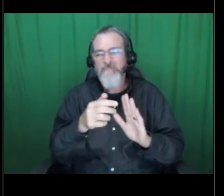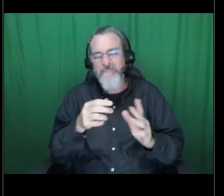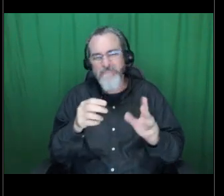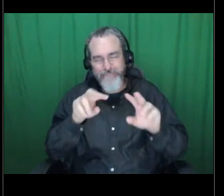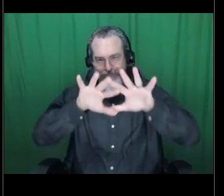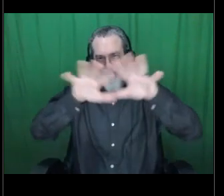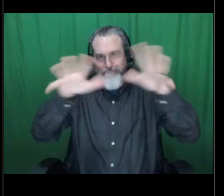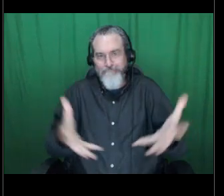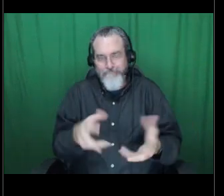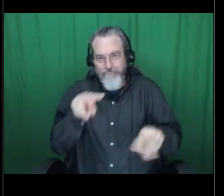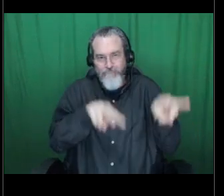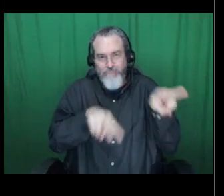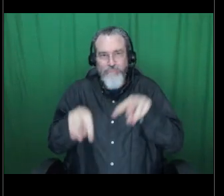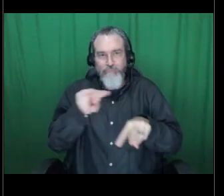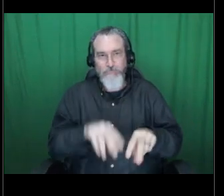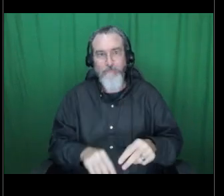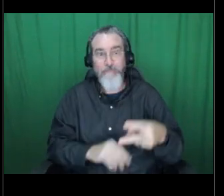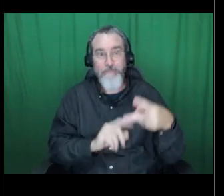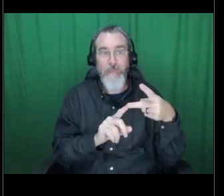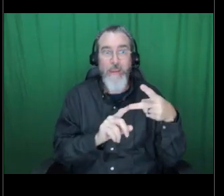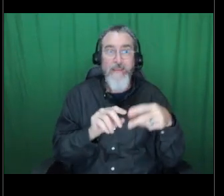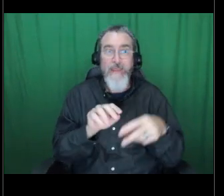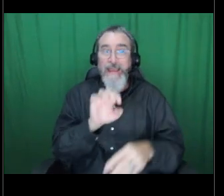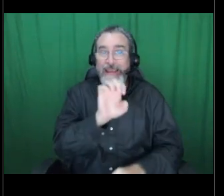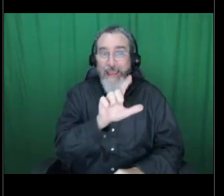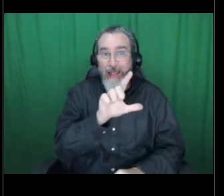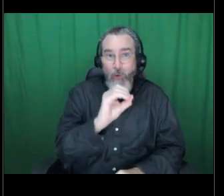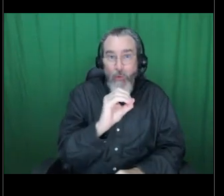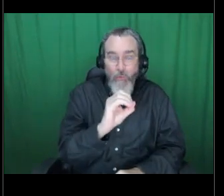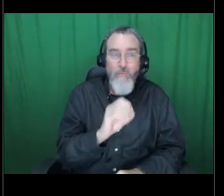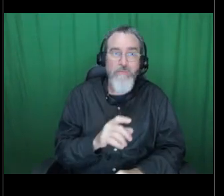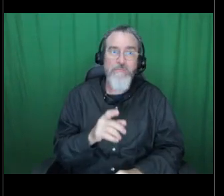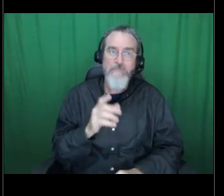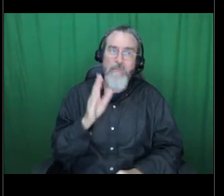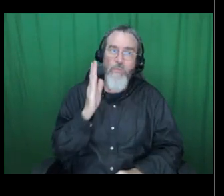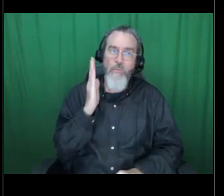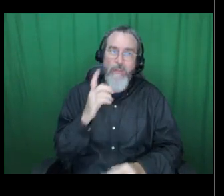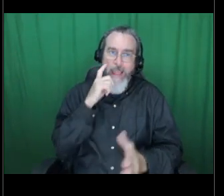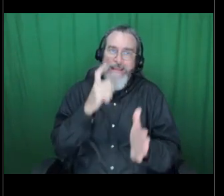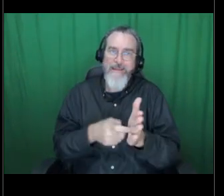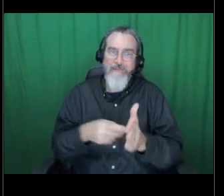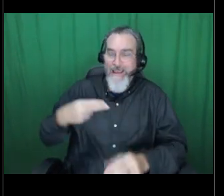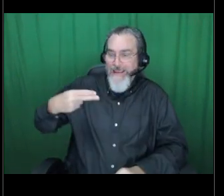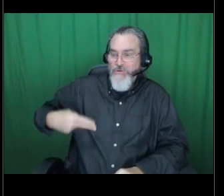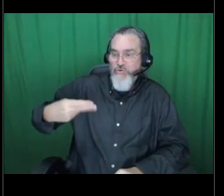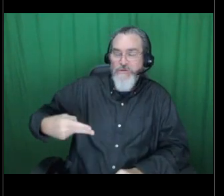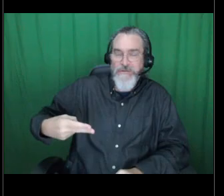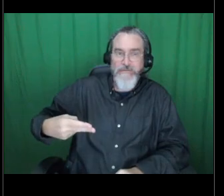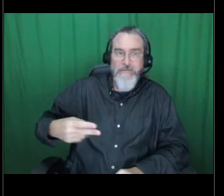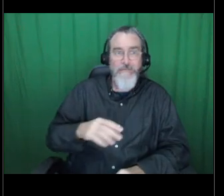ELO, identify the history and protections of the Fair Housing Act.